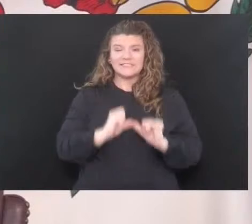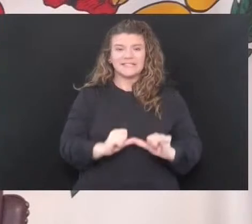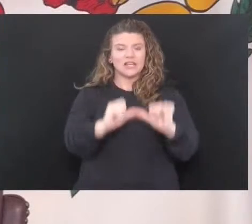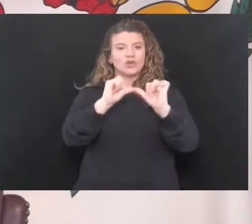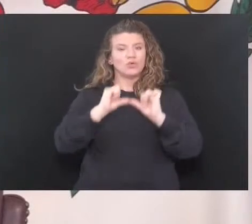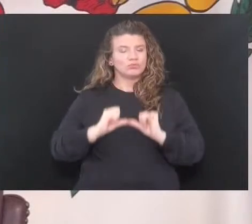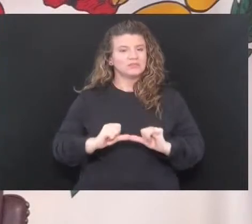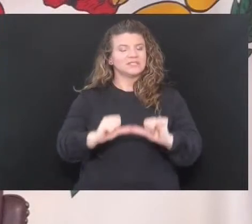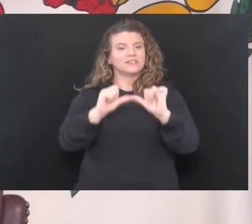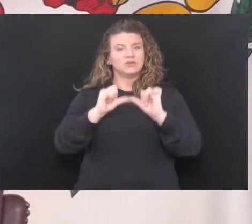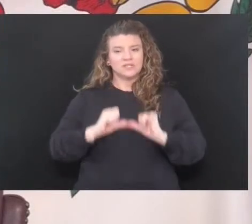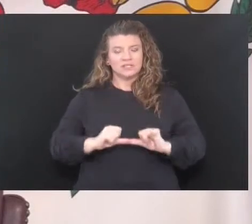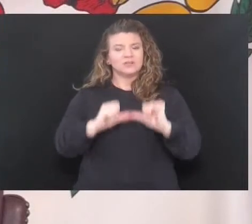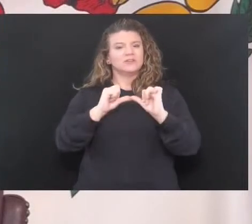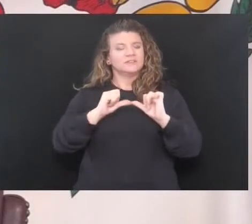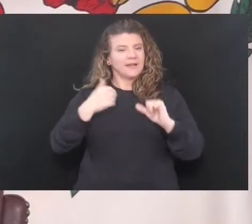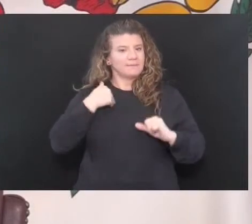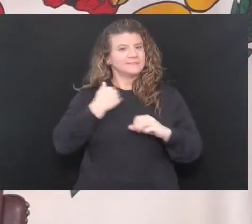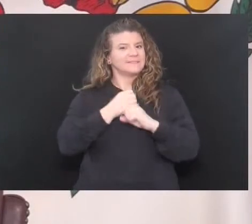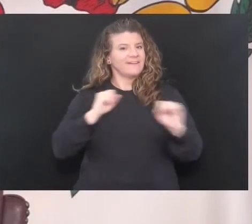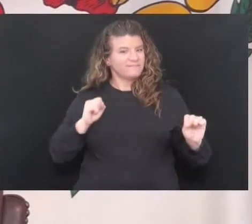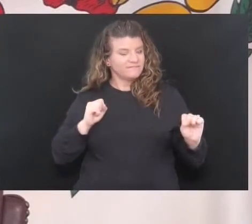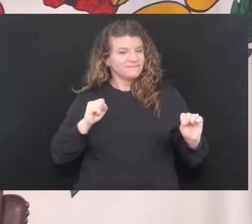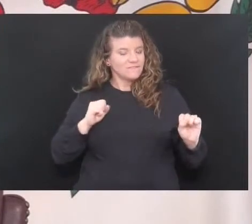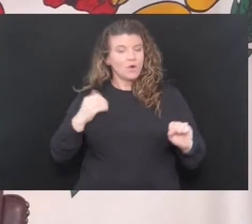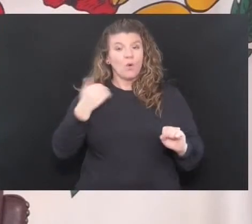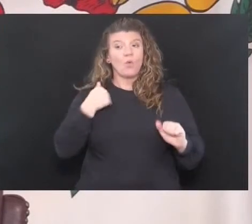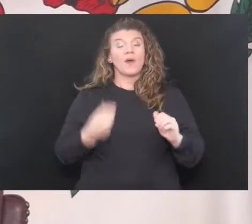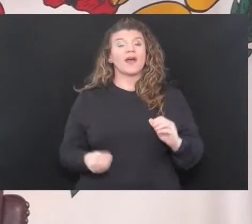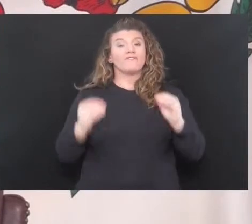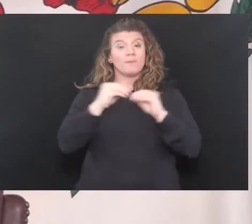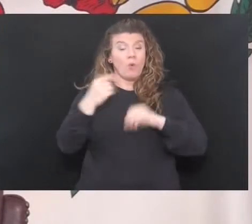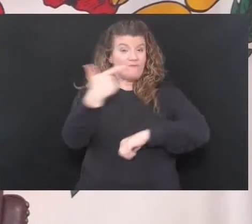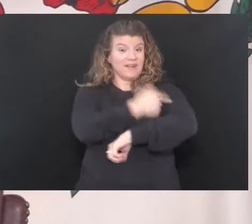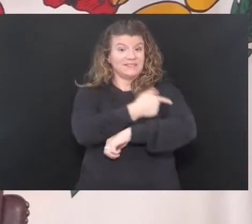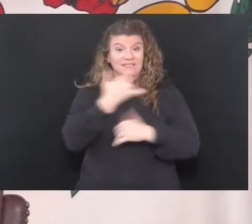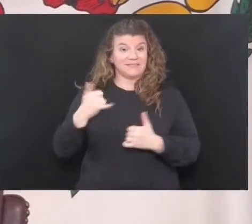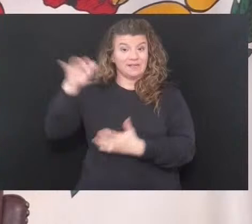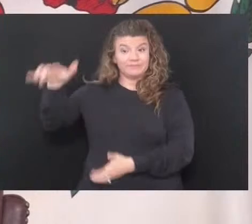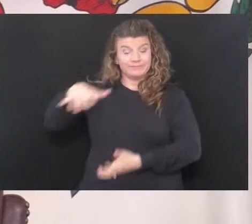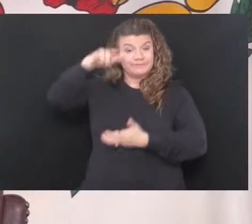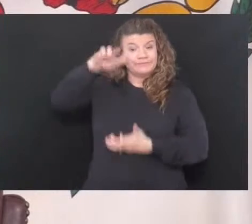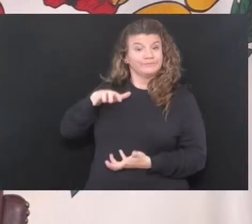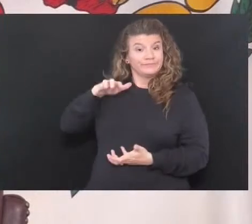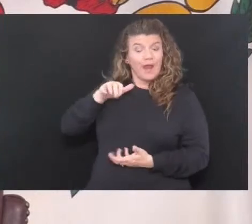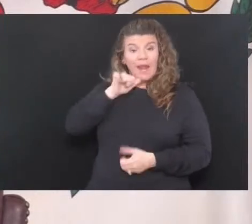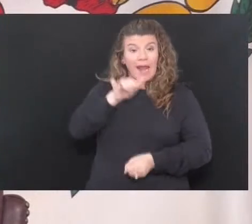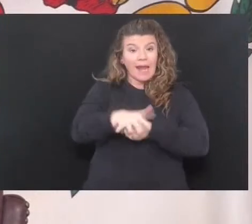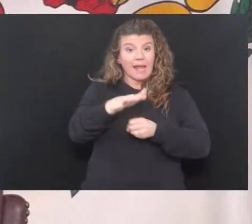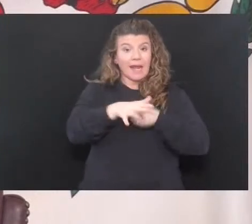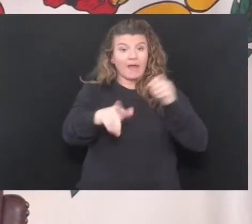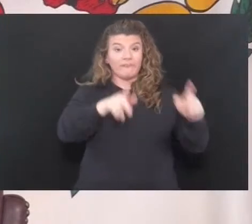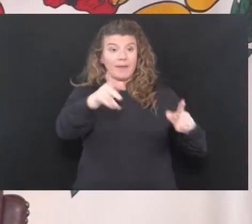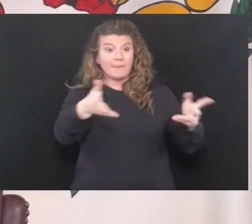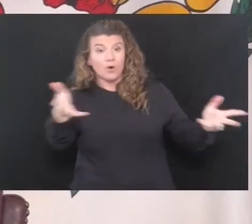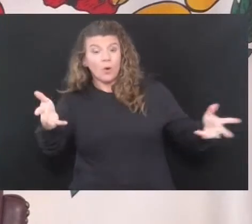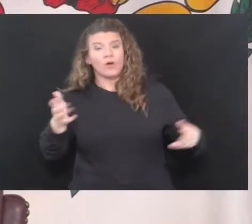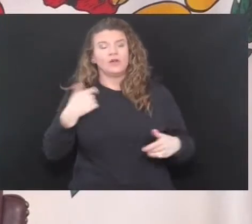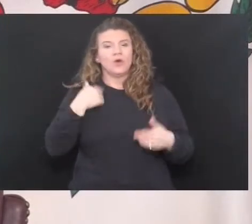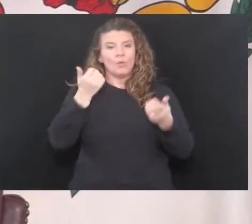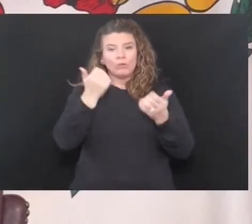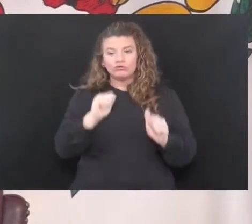come, and we have more vaccines than we have arms for right now, and we're continuing to try to